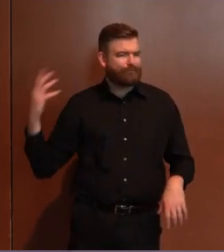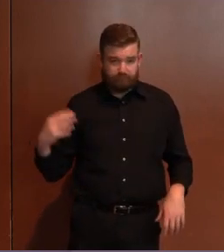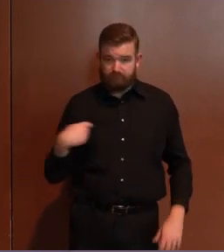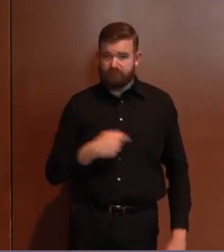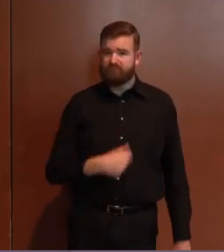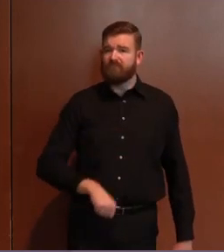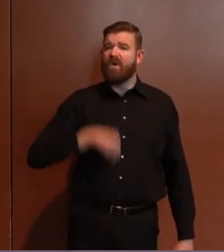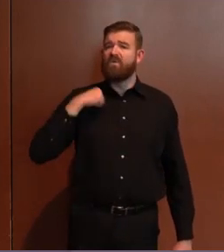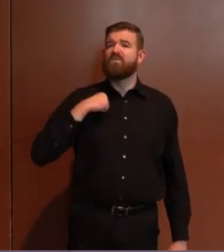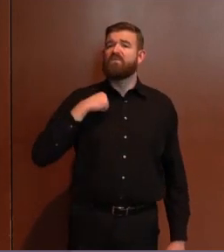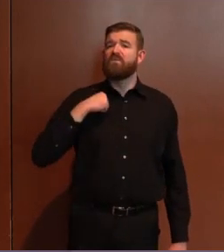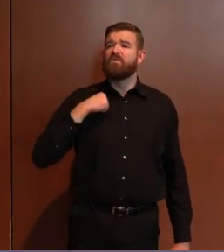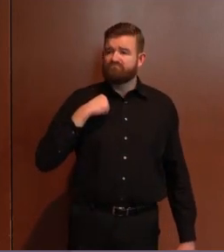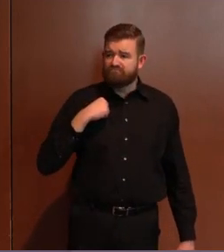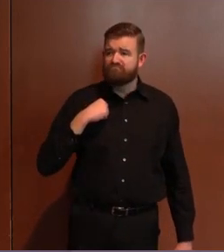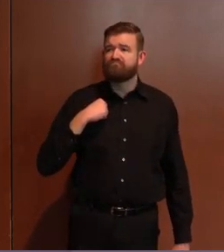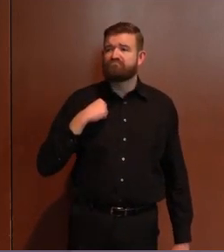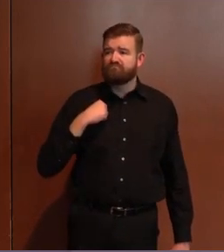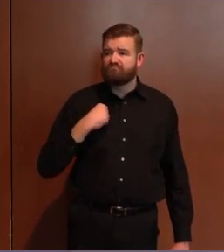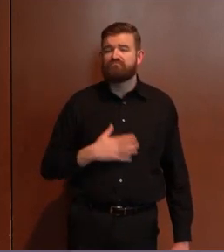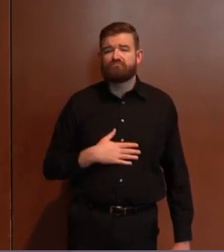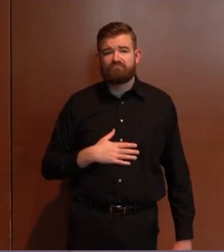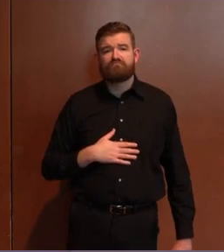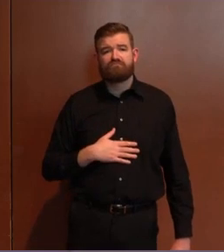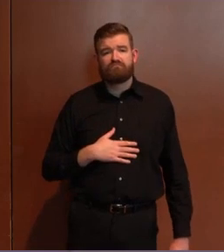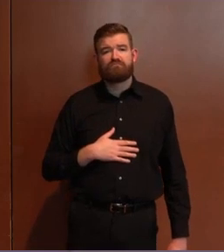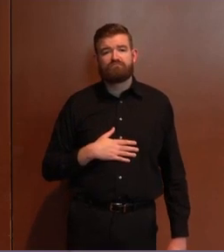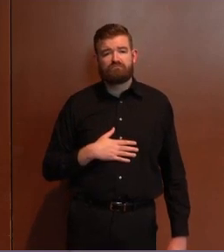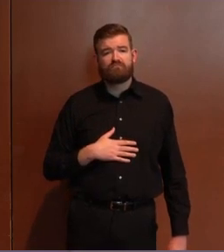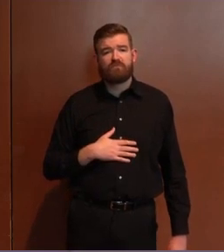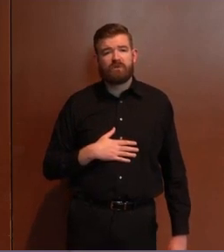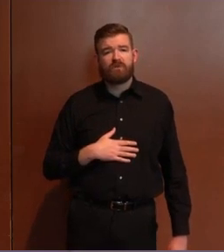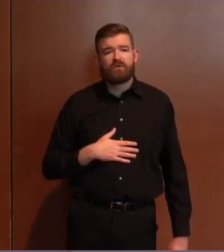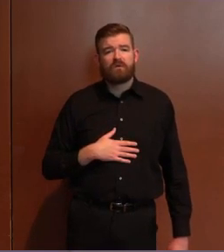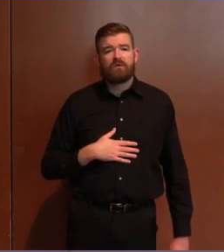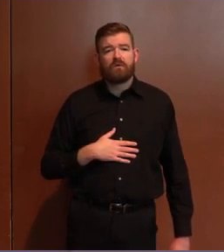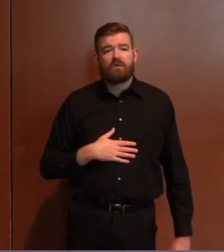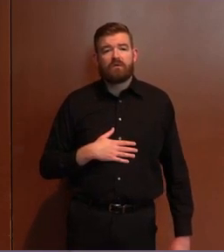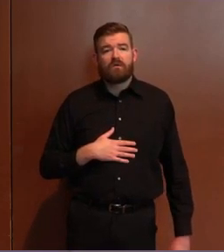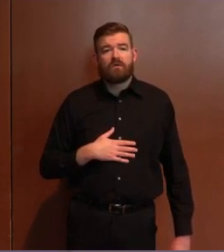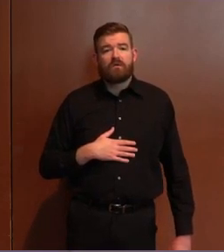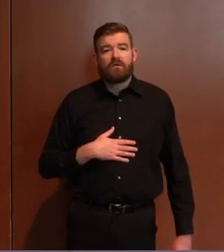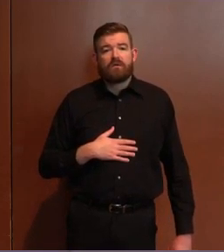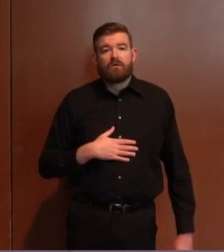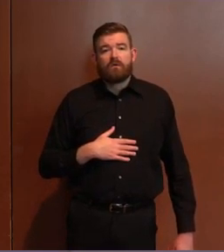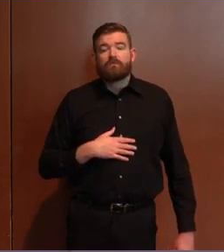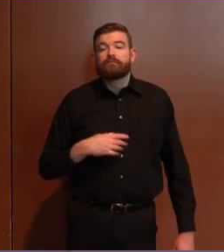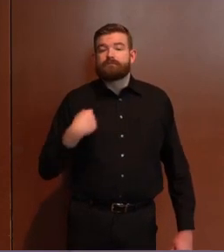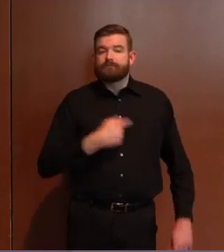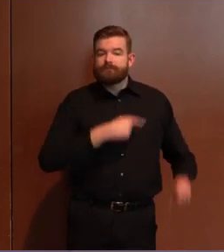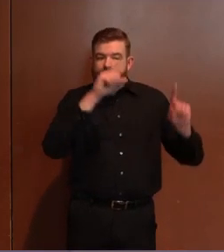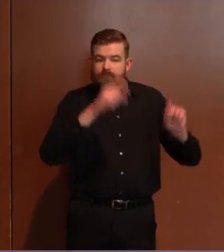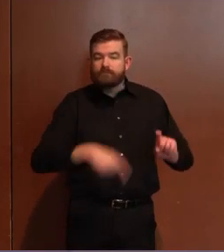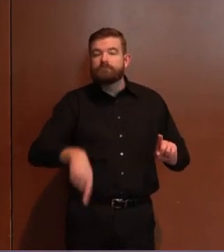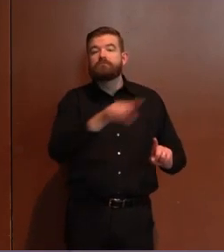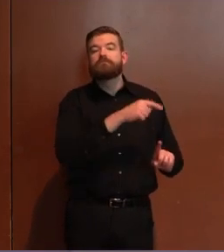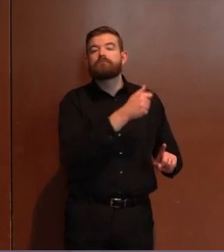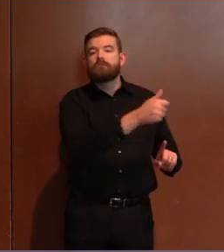I think, like any community, Judy, we're testing symptomatic folks regardless of where you are in the state. So we're not sort of hiving off